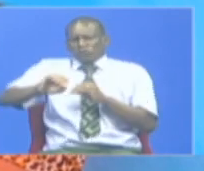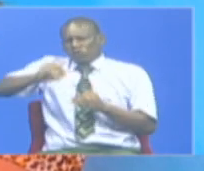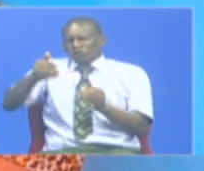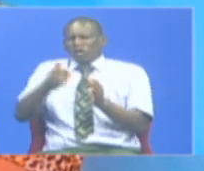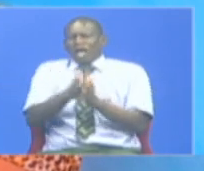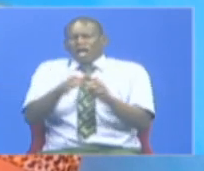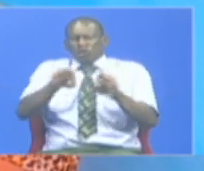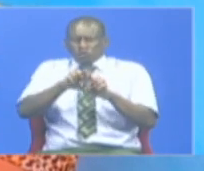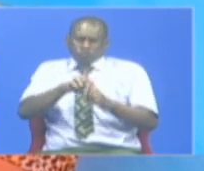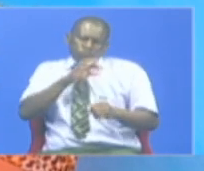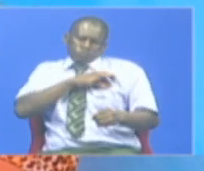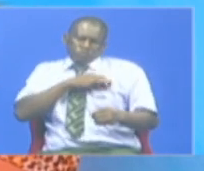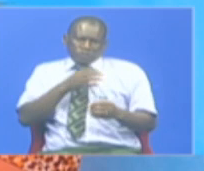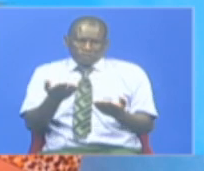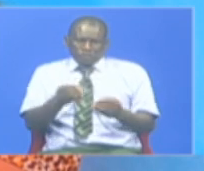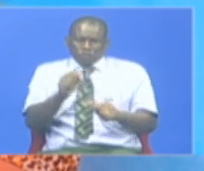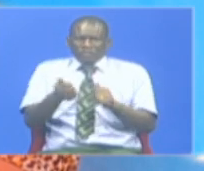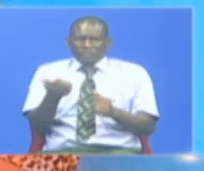growth.